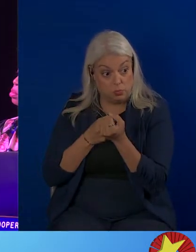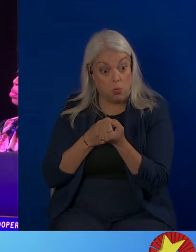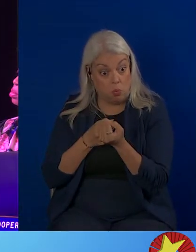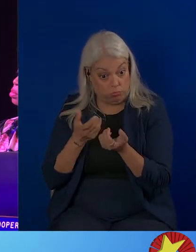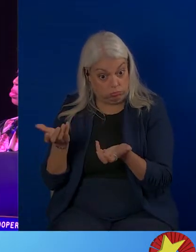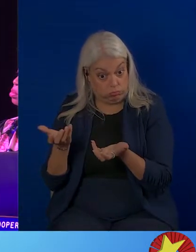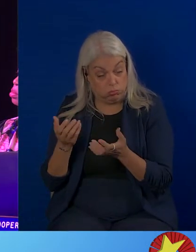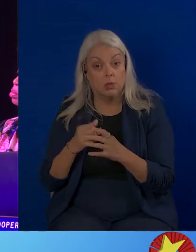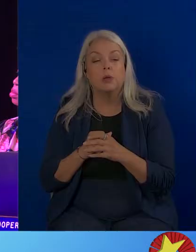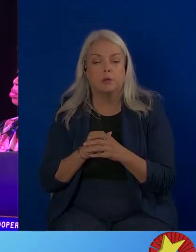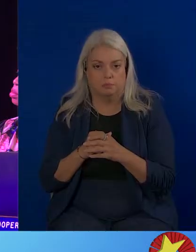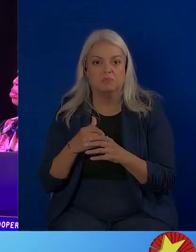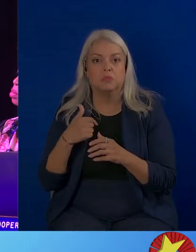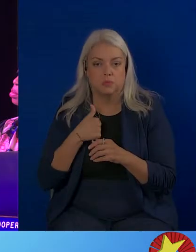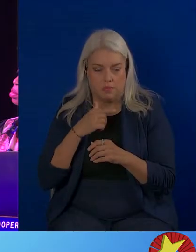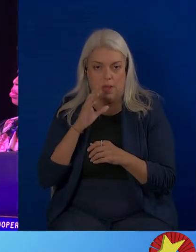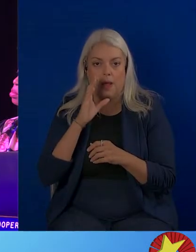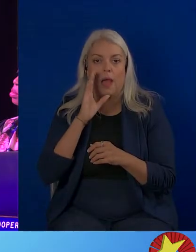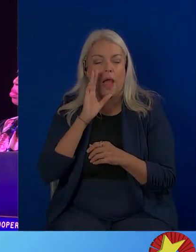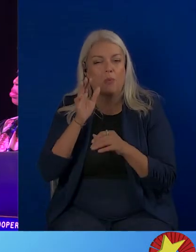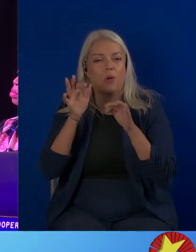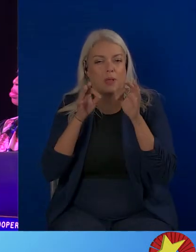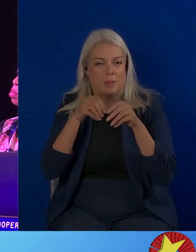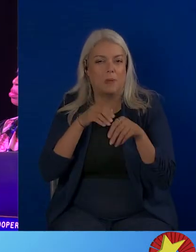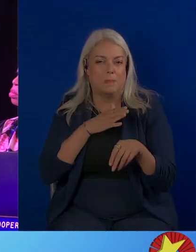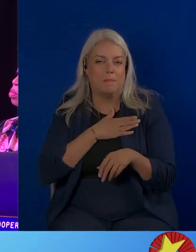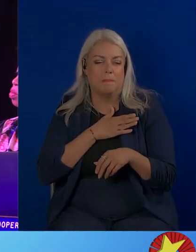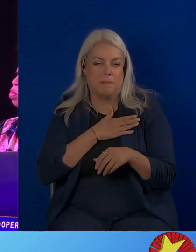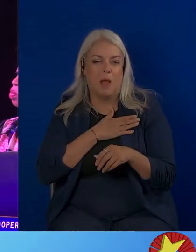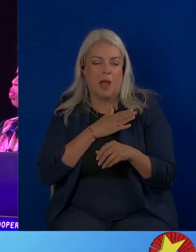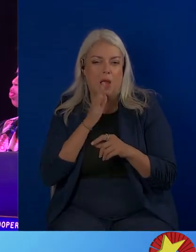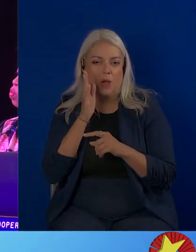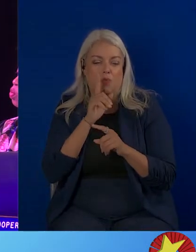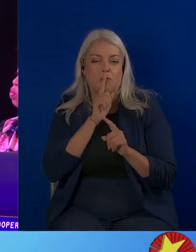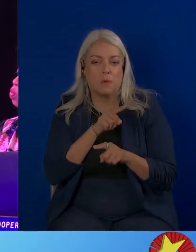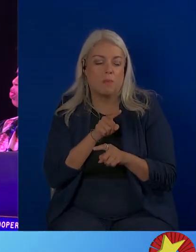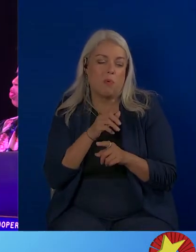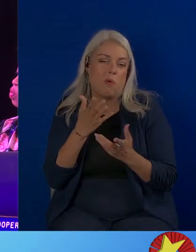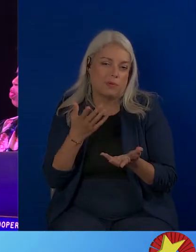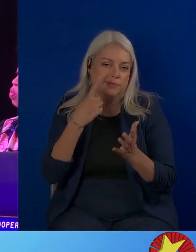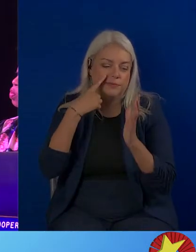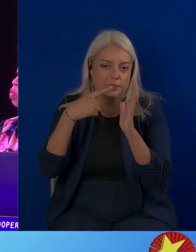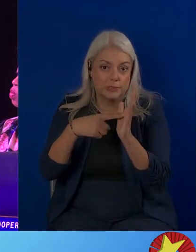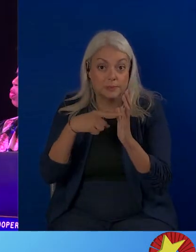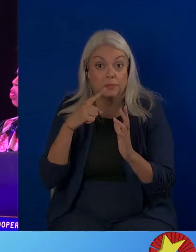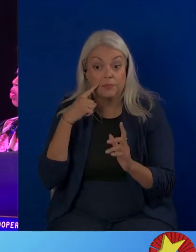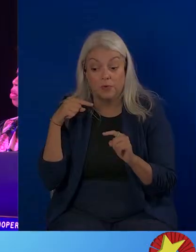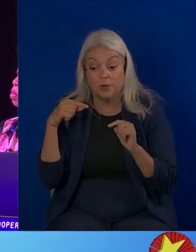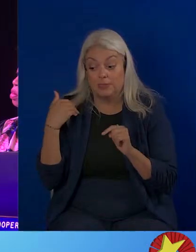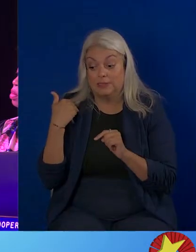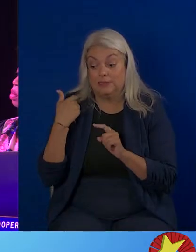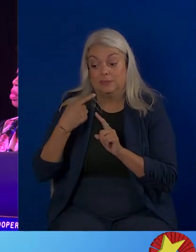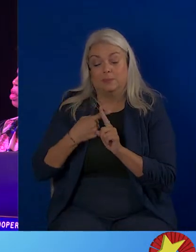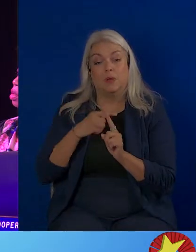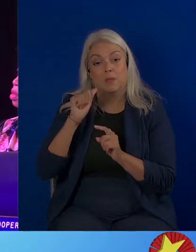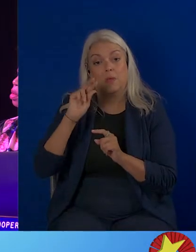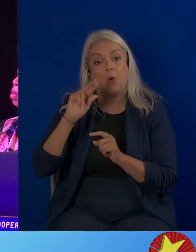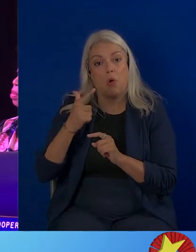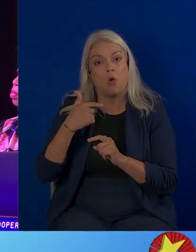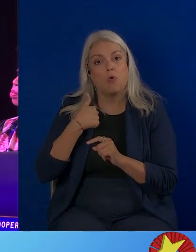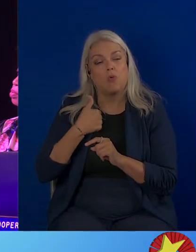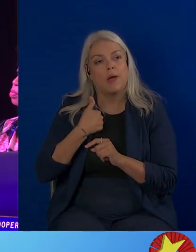I'll be sharing in my report that just for the month of August, we've averaged about